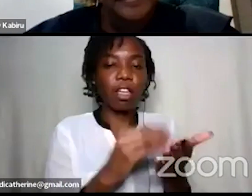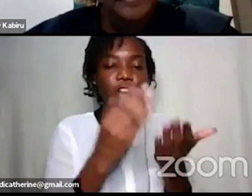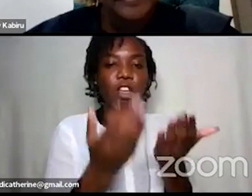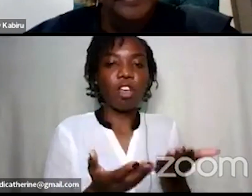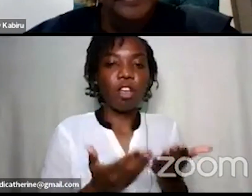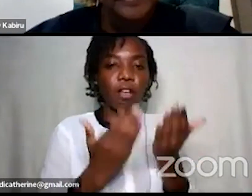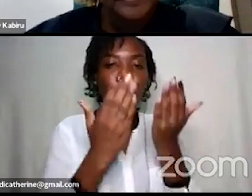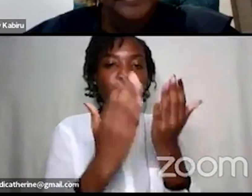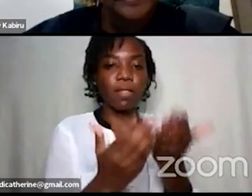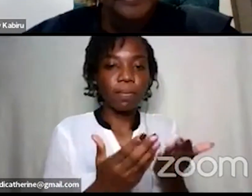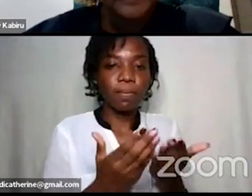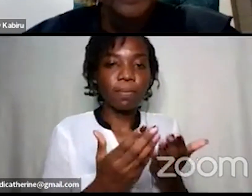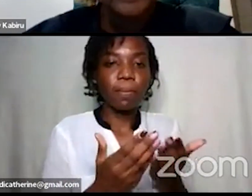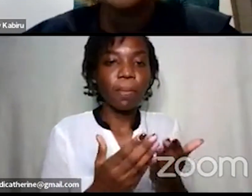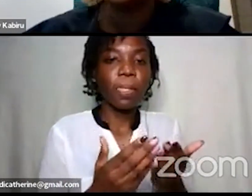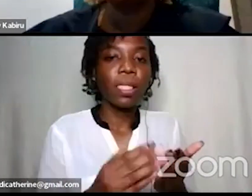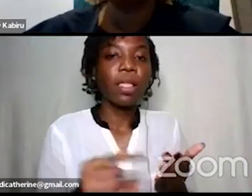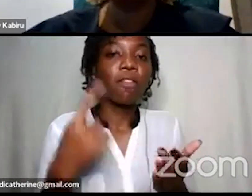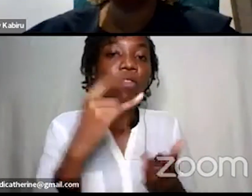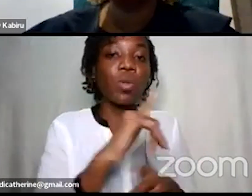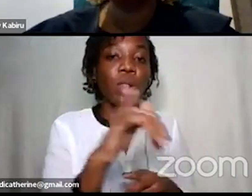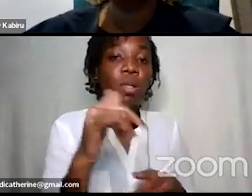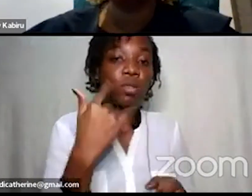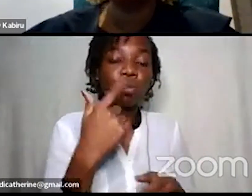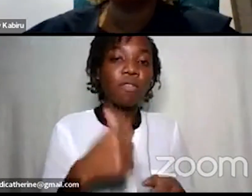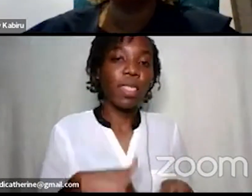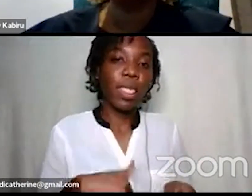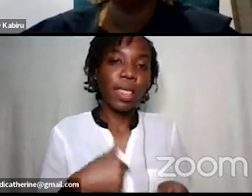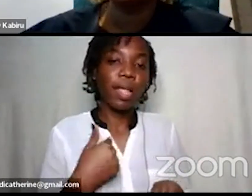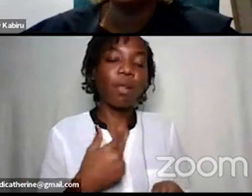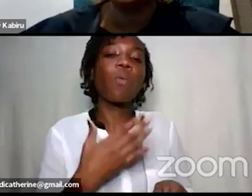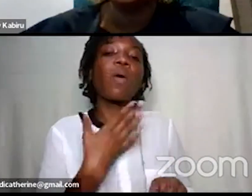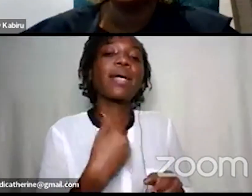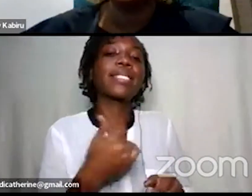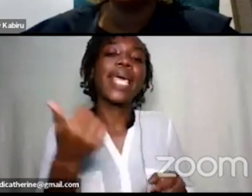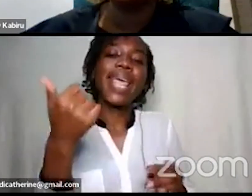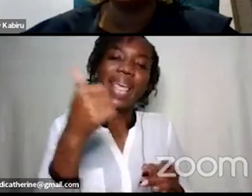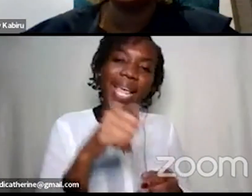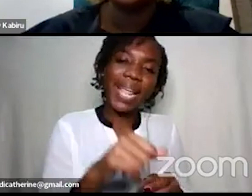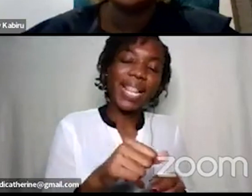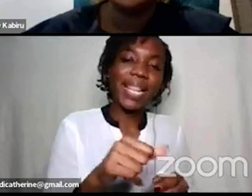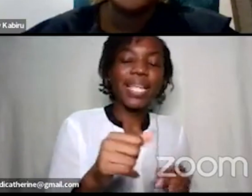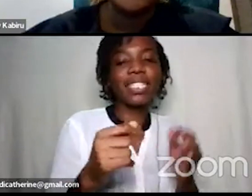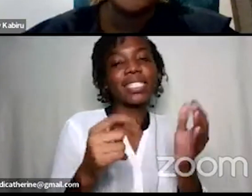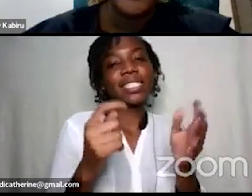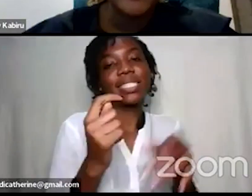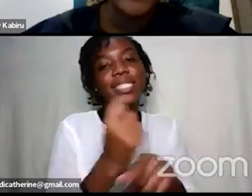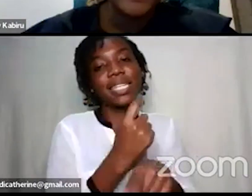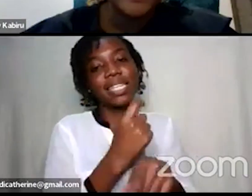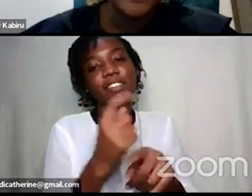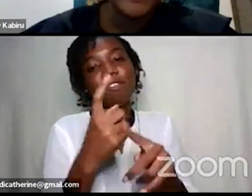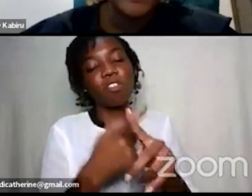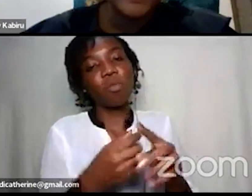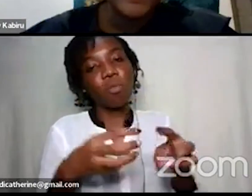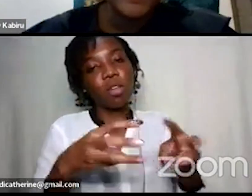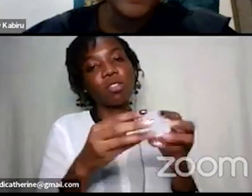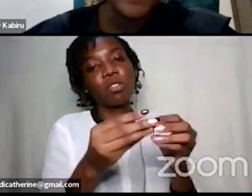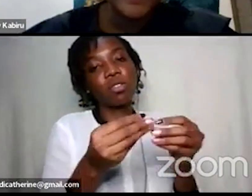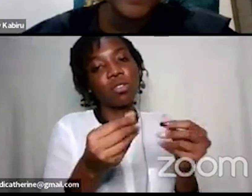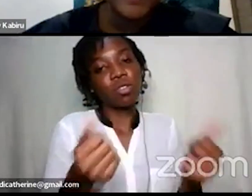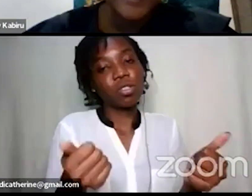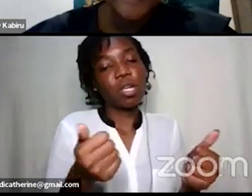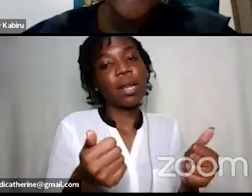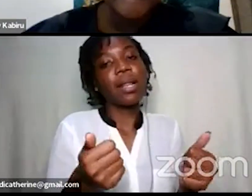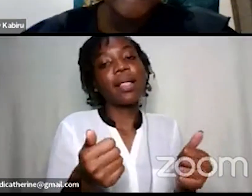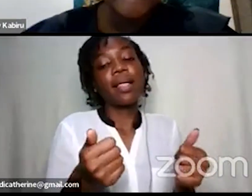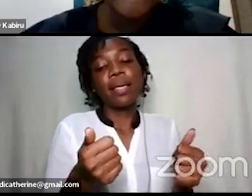Solutions. For those of us who feel like they need any other training from Pathway Solution, as long